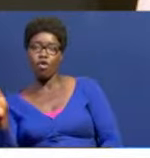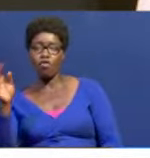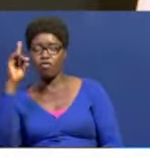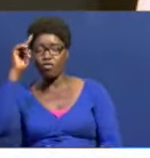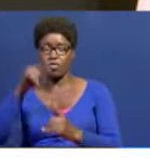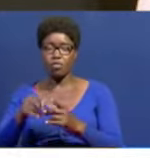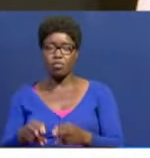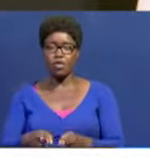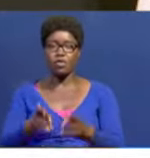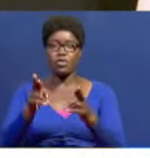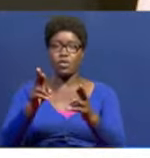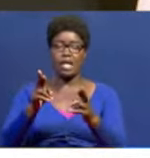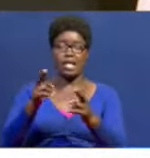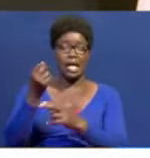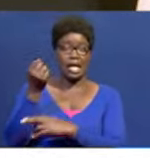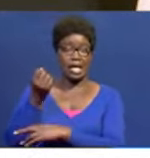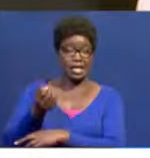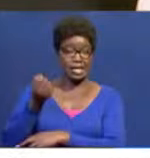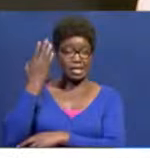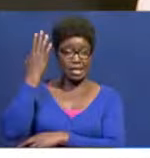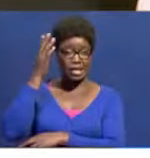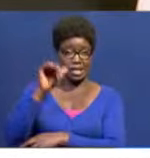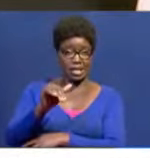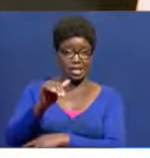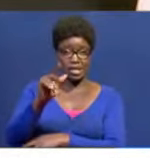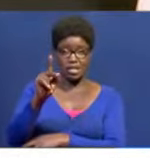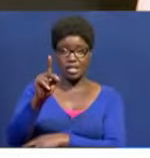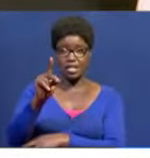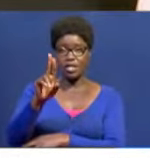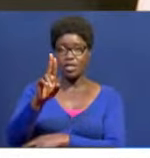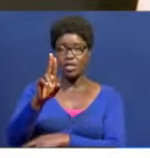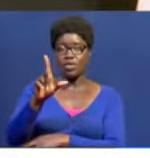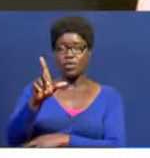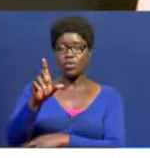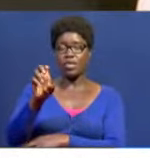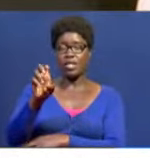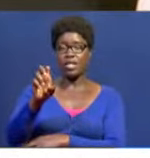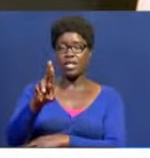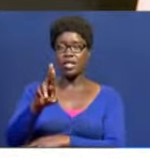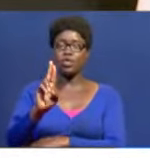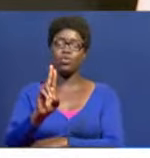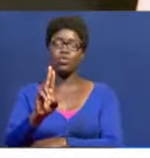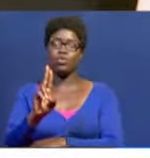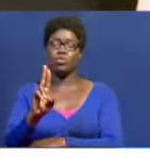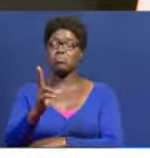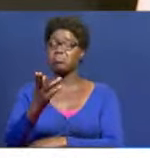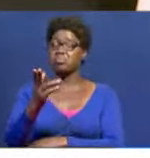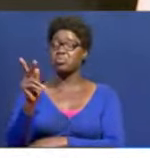I am made to understand that Kuritu Marine Conservancy,